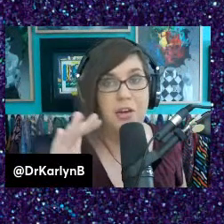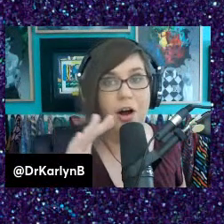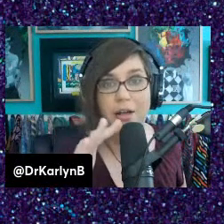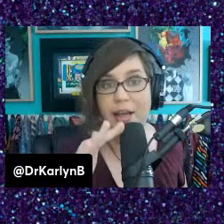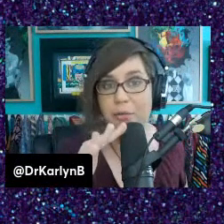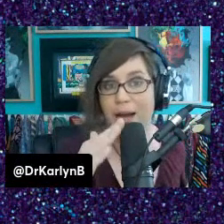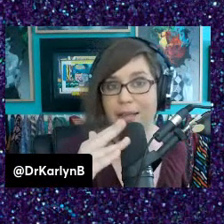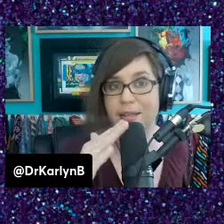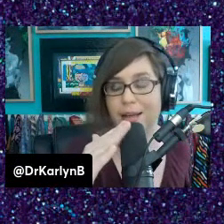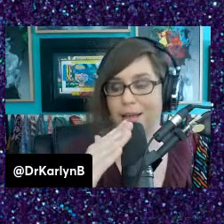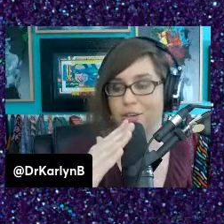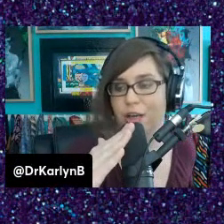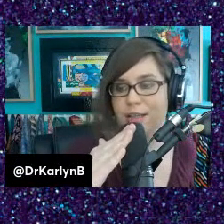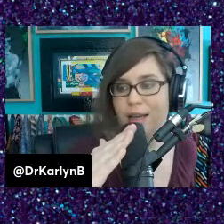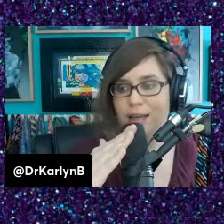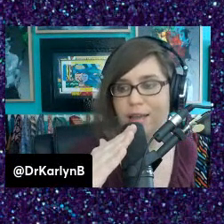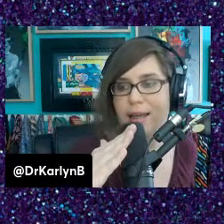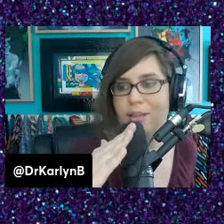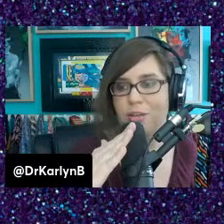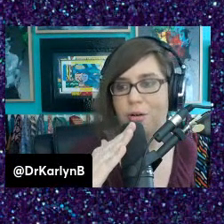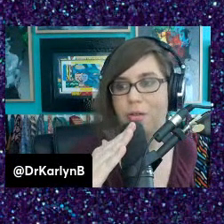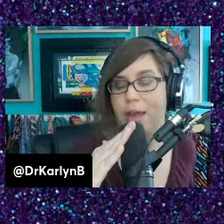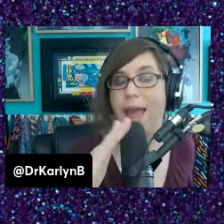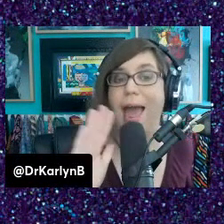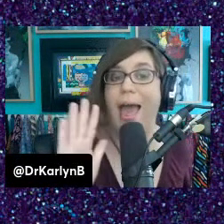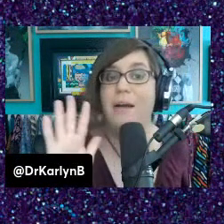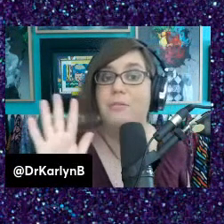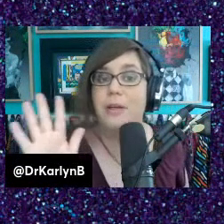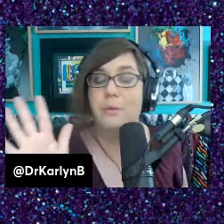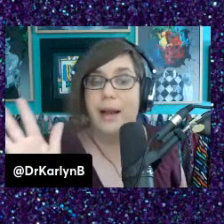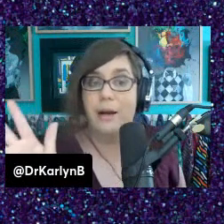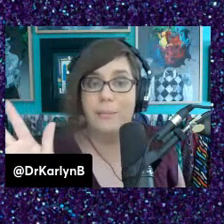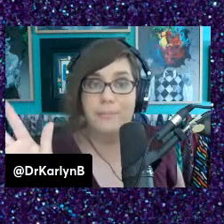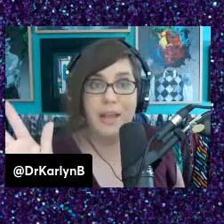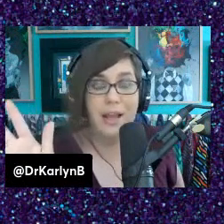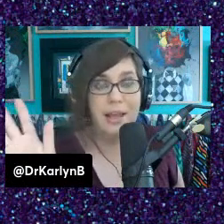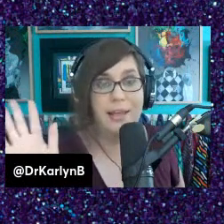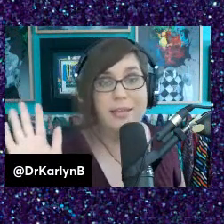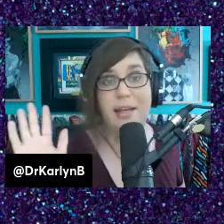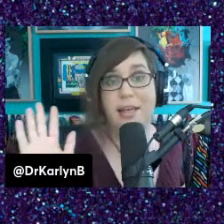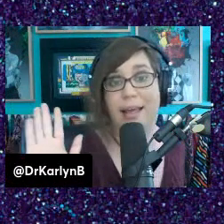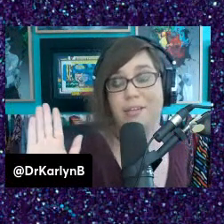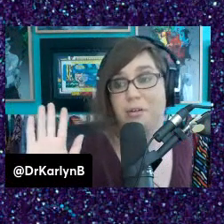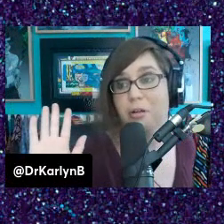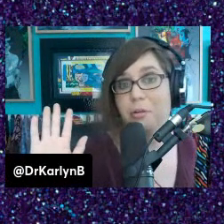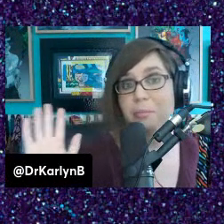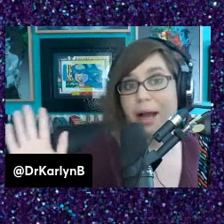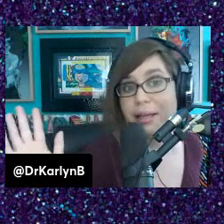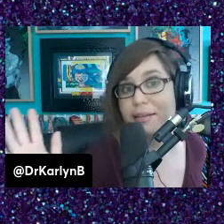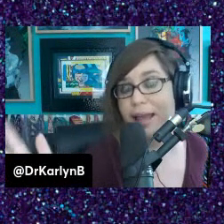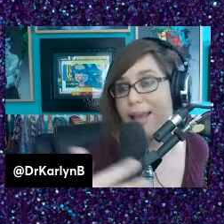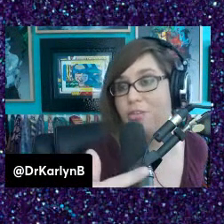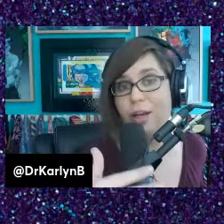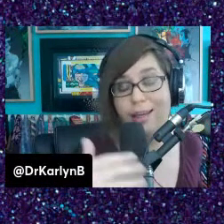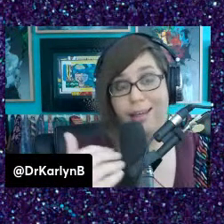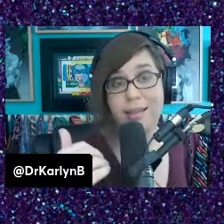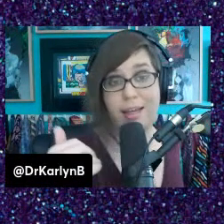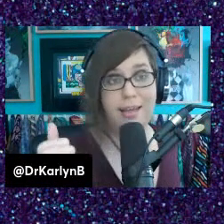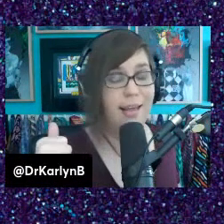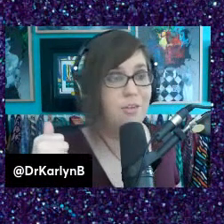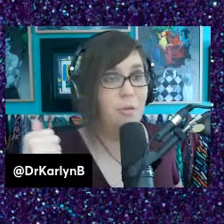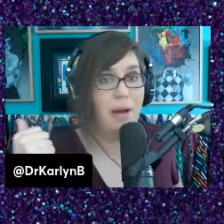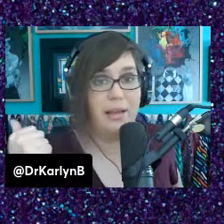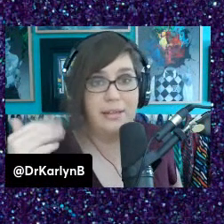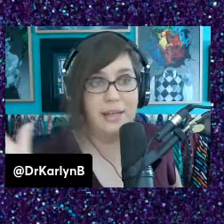because Kanye West is just getting canceled everywhere. He is getting canceled by his agent. He is